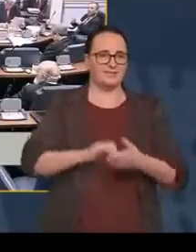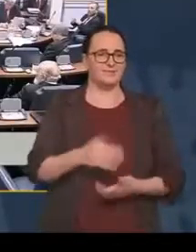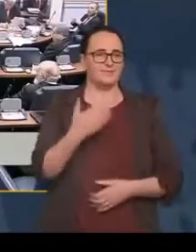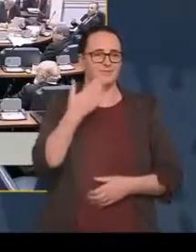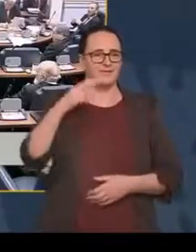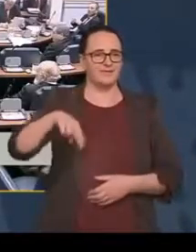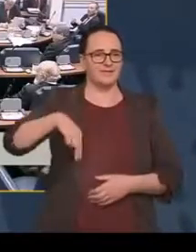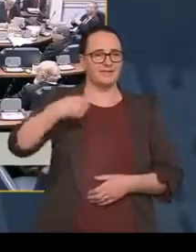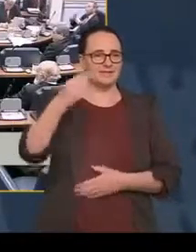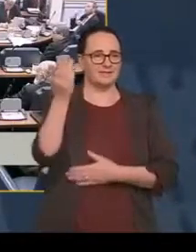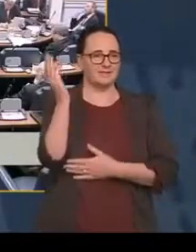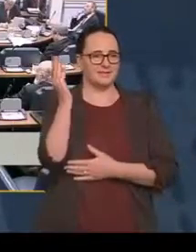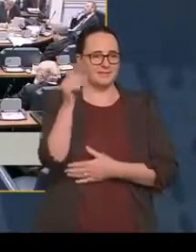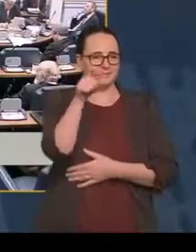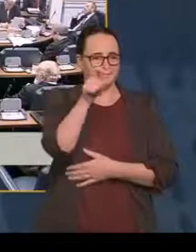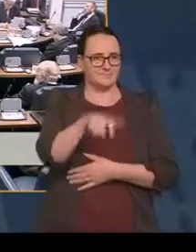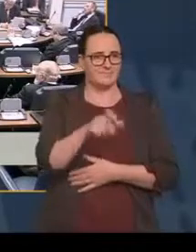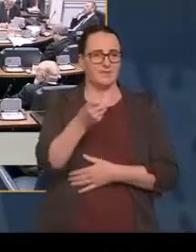Paul Daly.